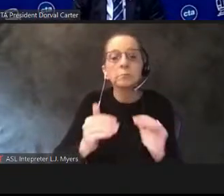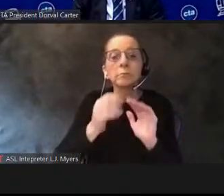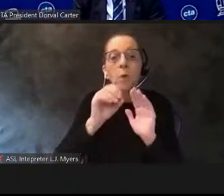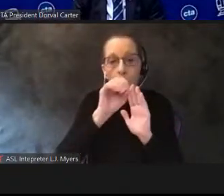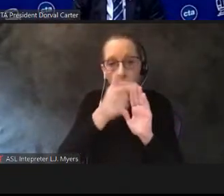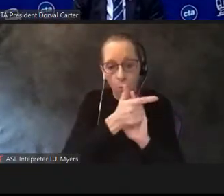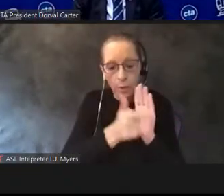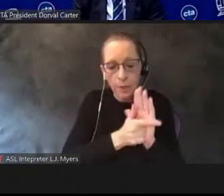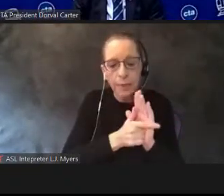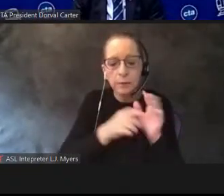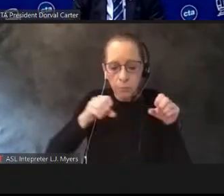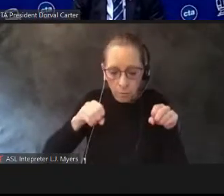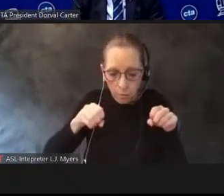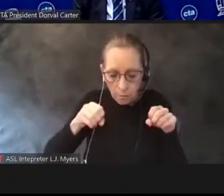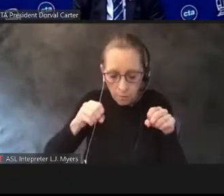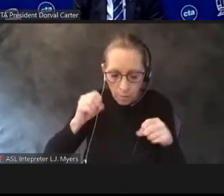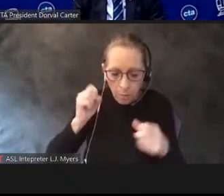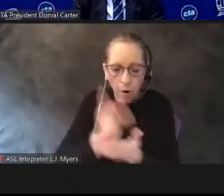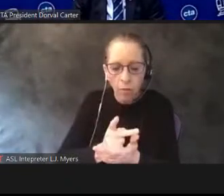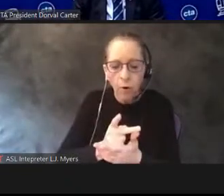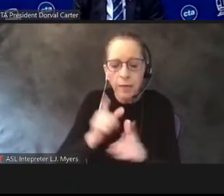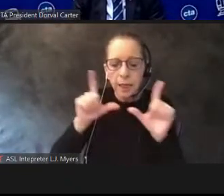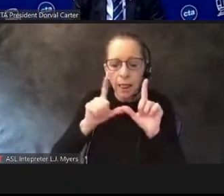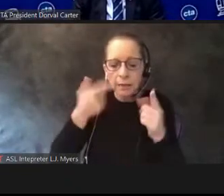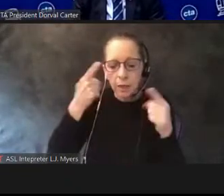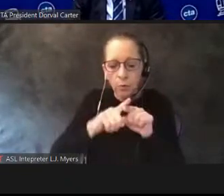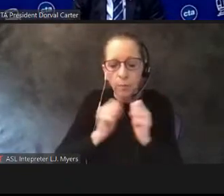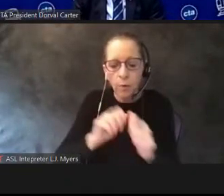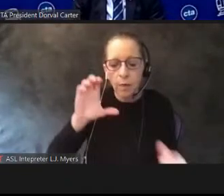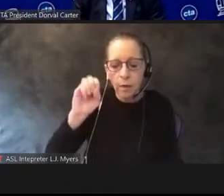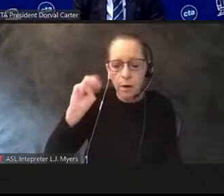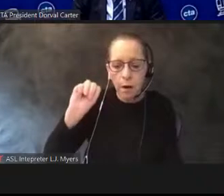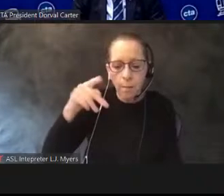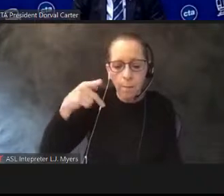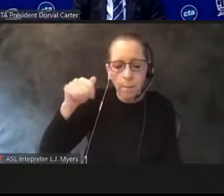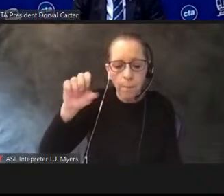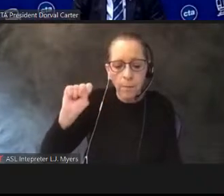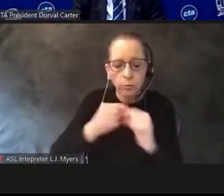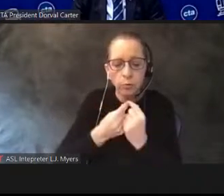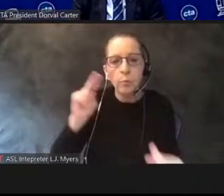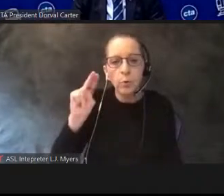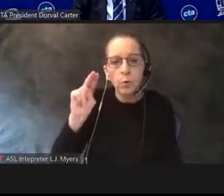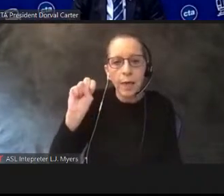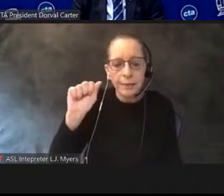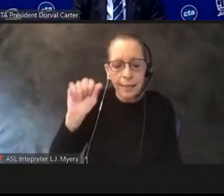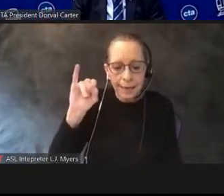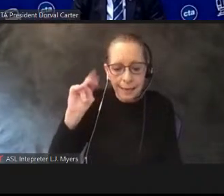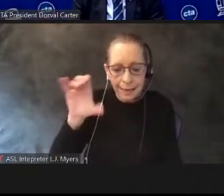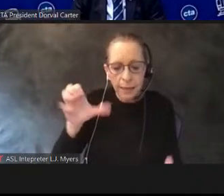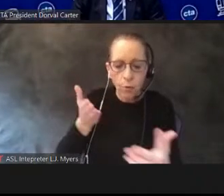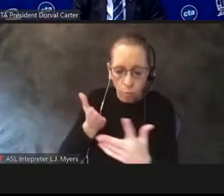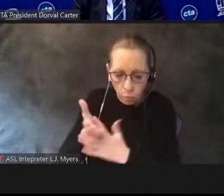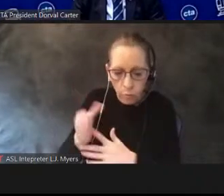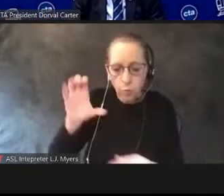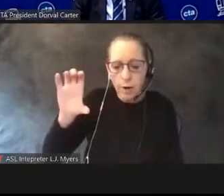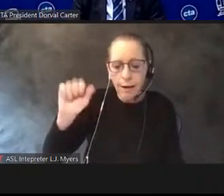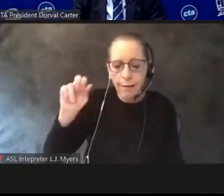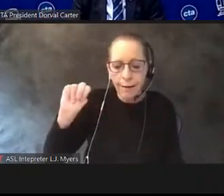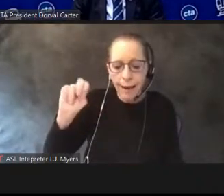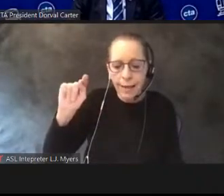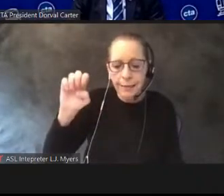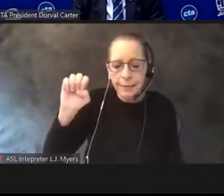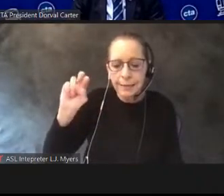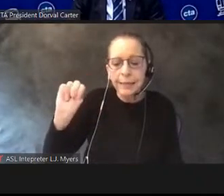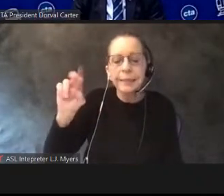license agreement with Compass Group USA Inc. by and through the canteen division to